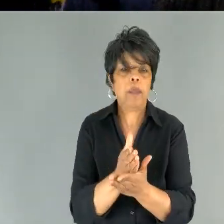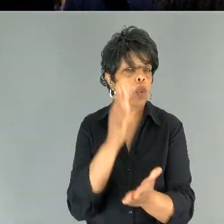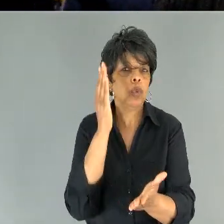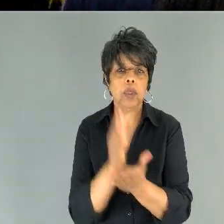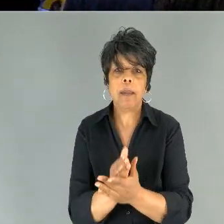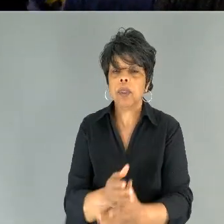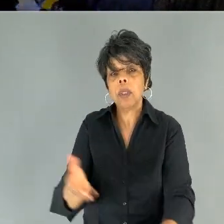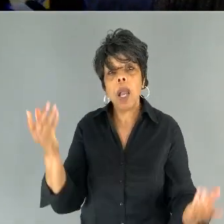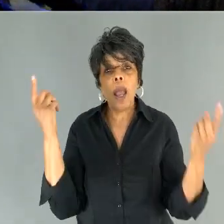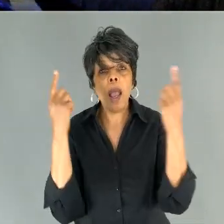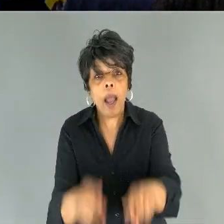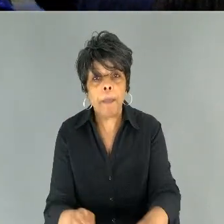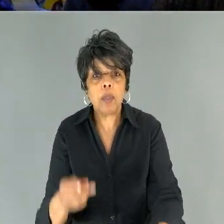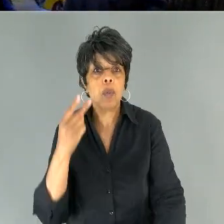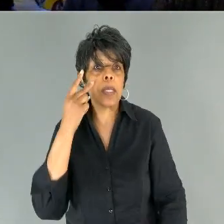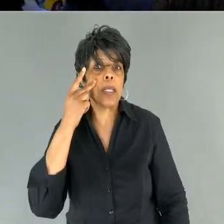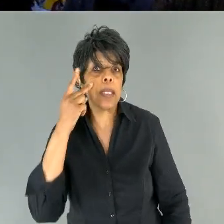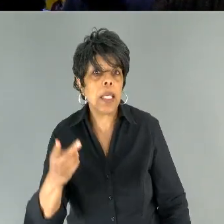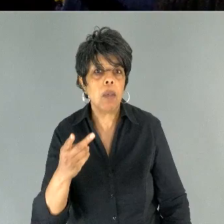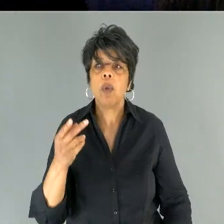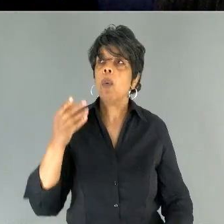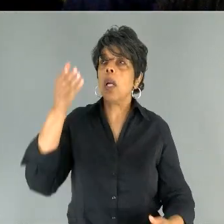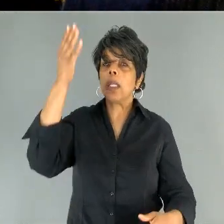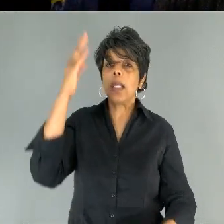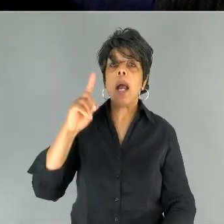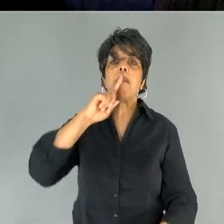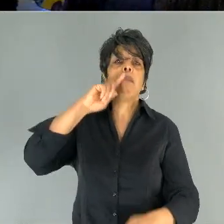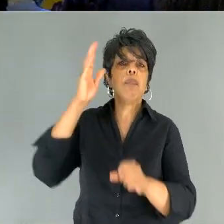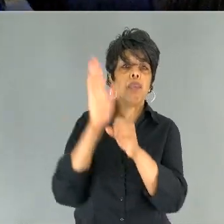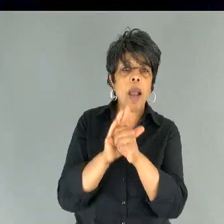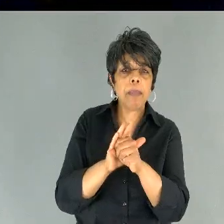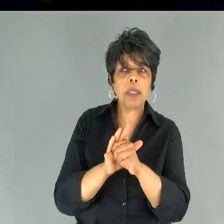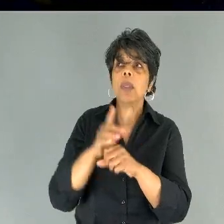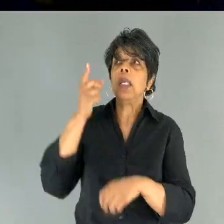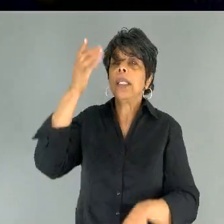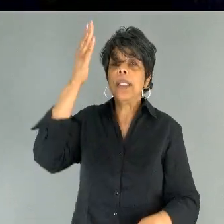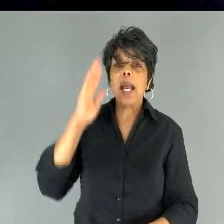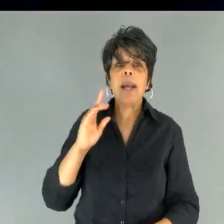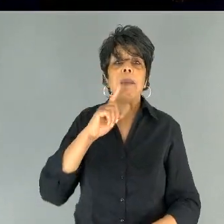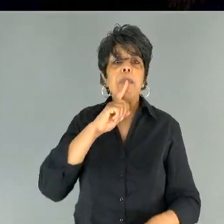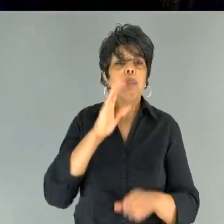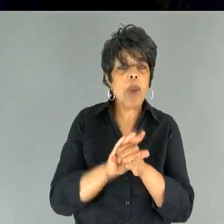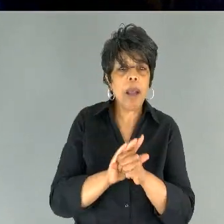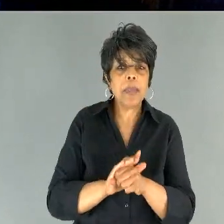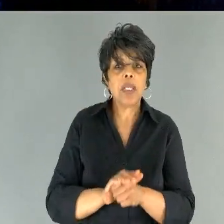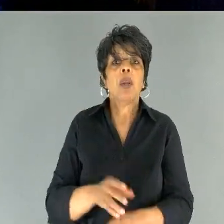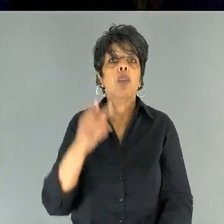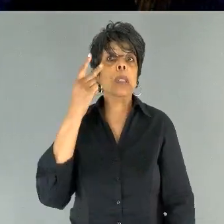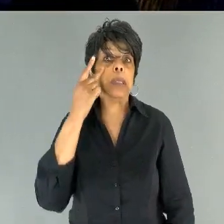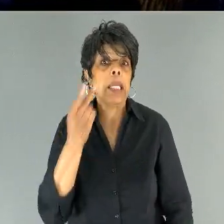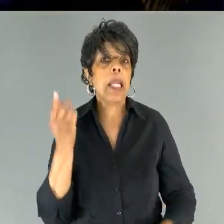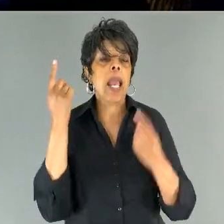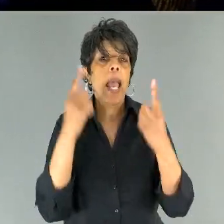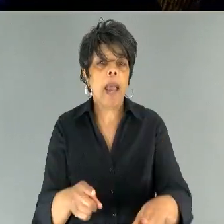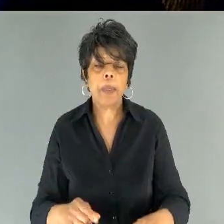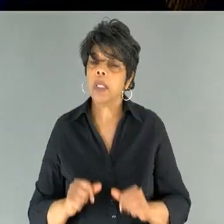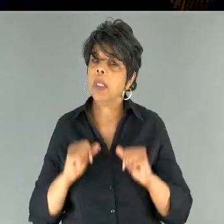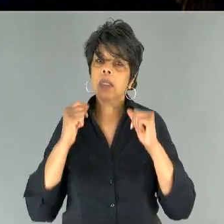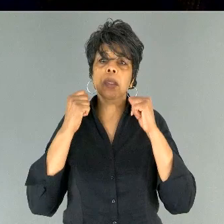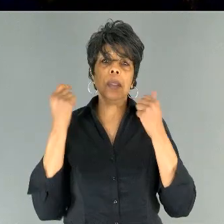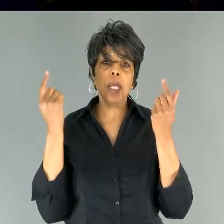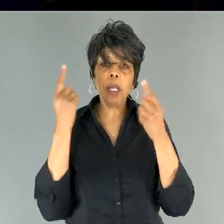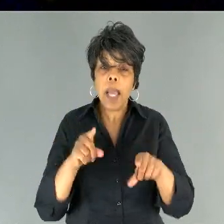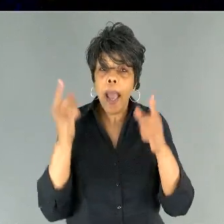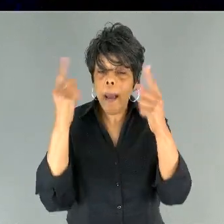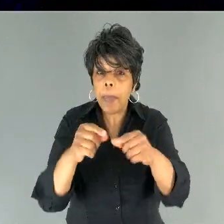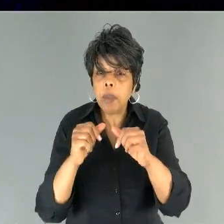see what you heard. Your Samuel's coming. Your Samuel is coming. Your